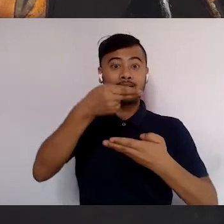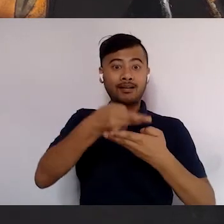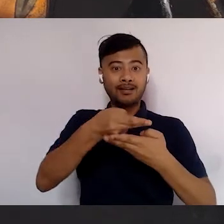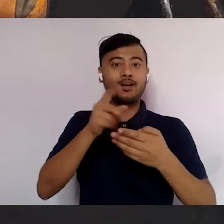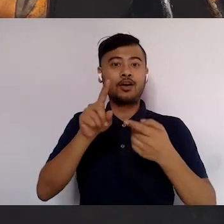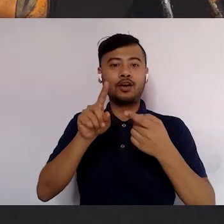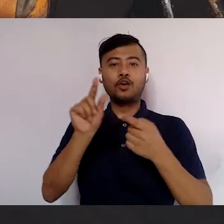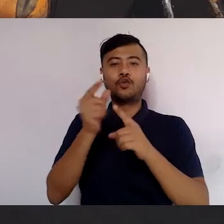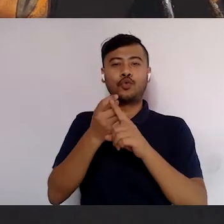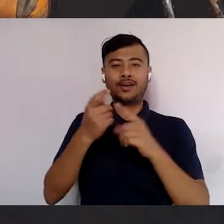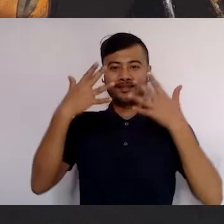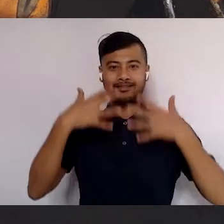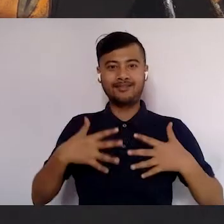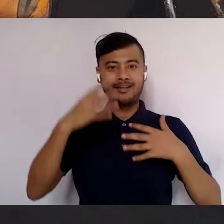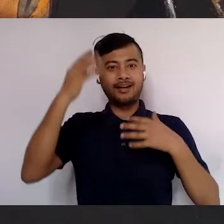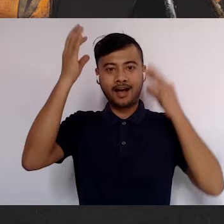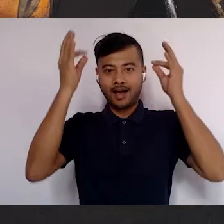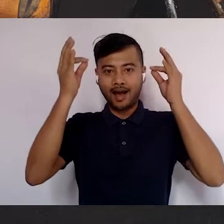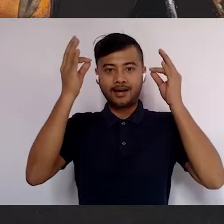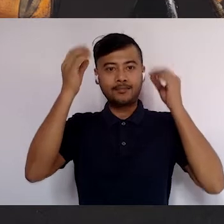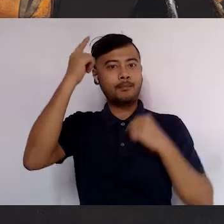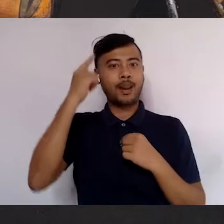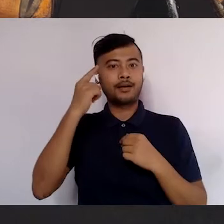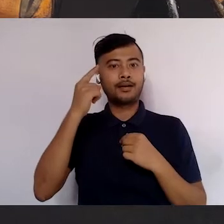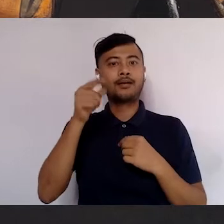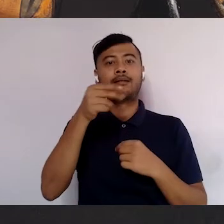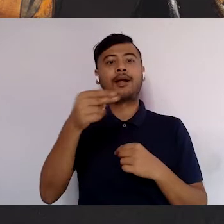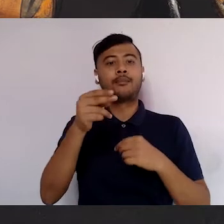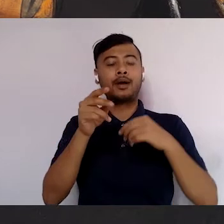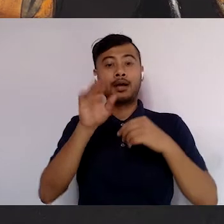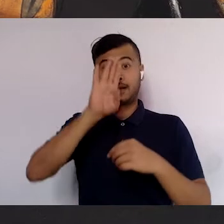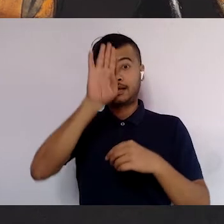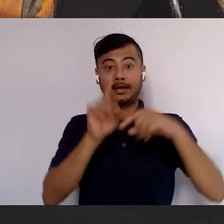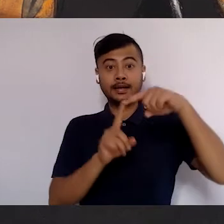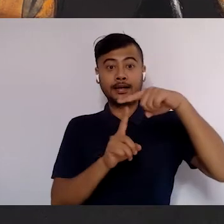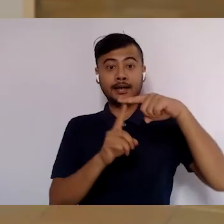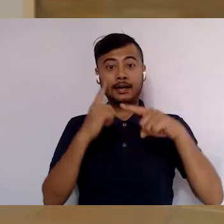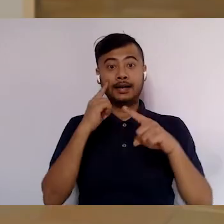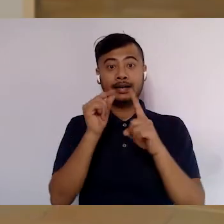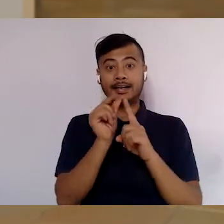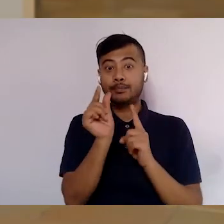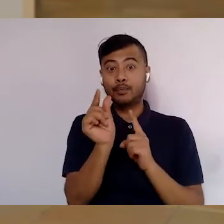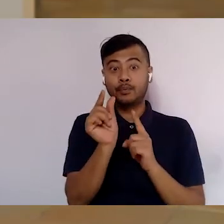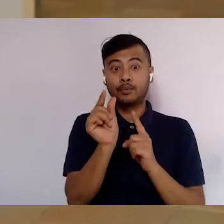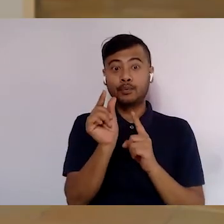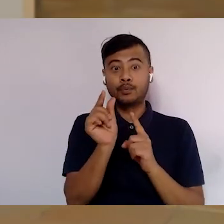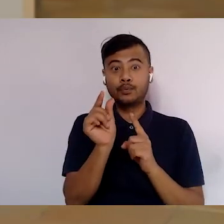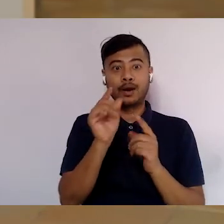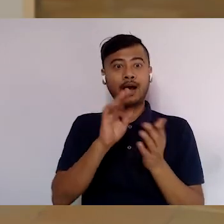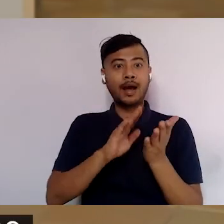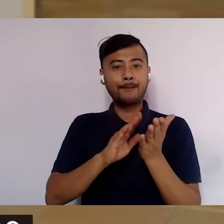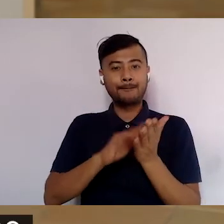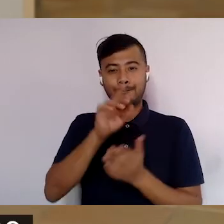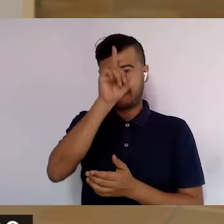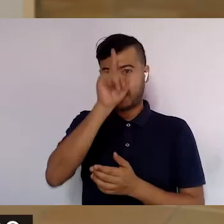wearing a black hat. It's been known as Tipu's tiger since it arrived in Britain in 1800 because it was made for Tipu